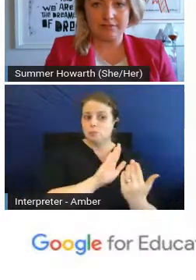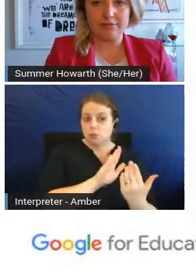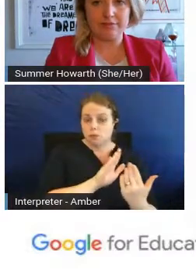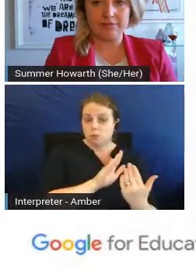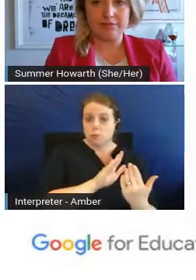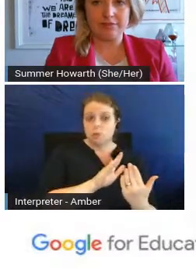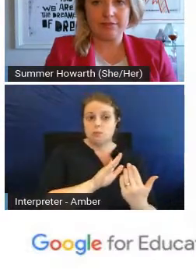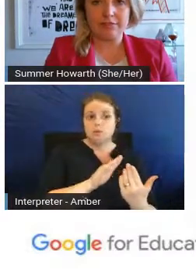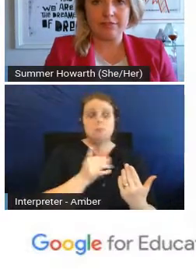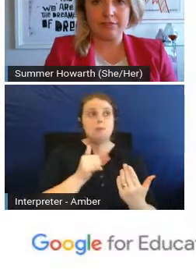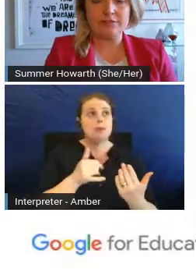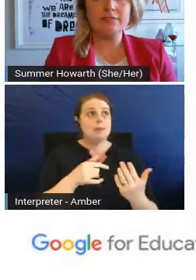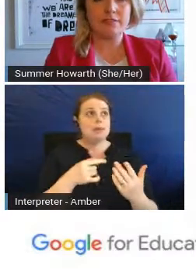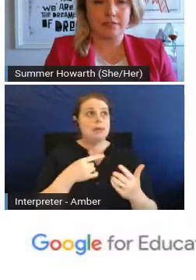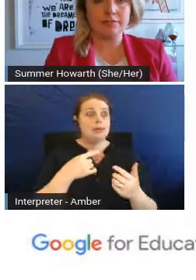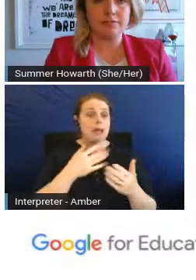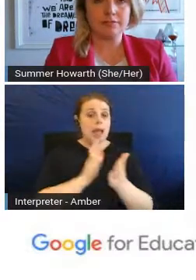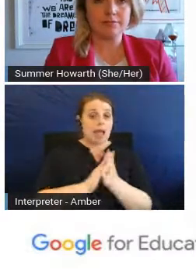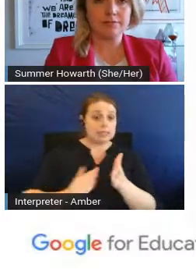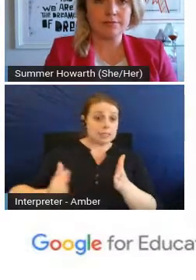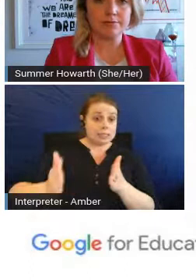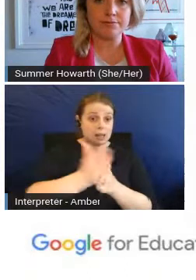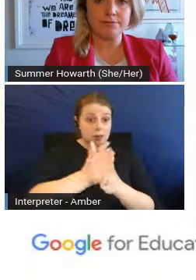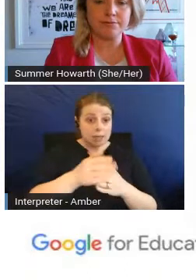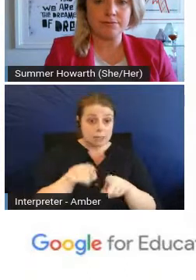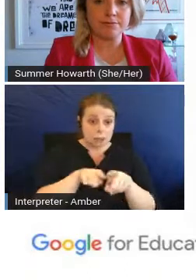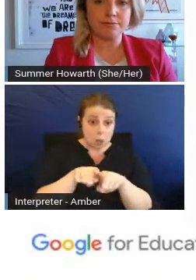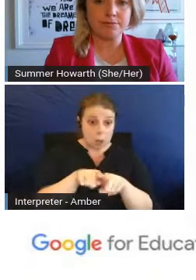like accelerated learning, whether it's at